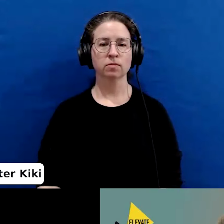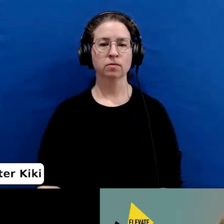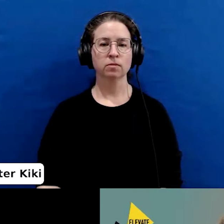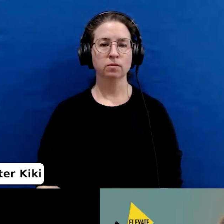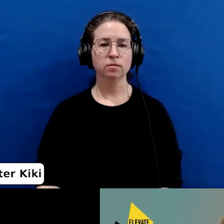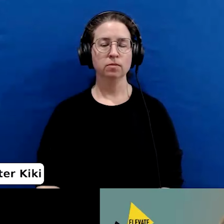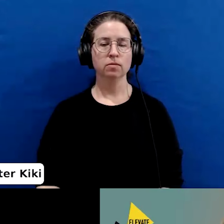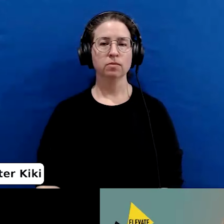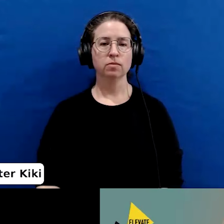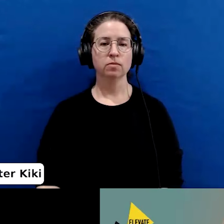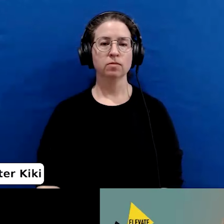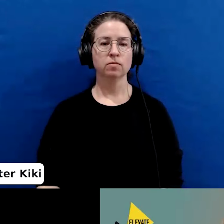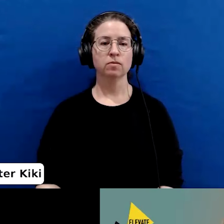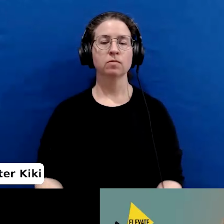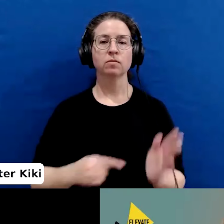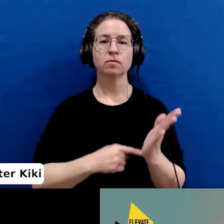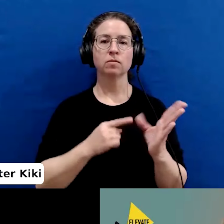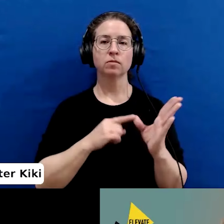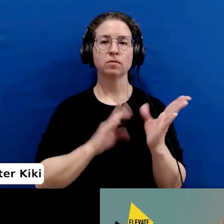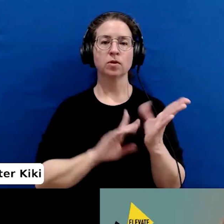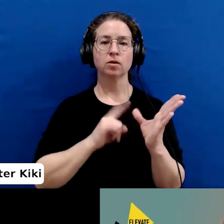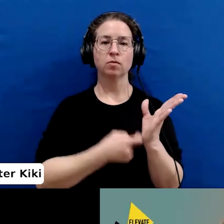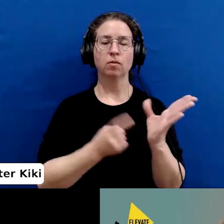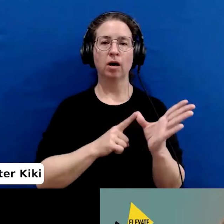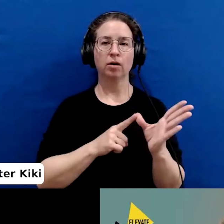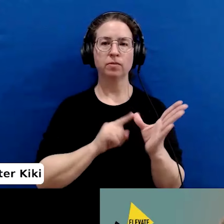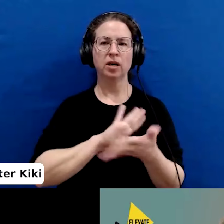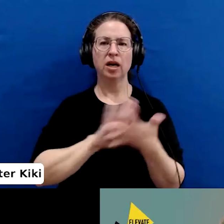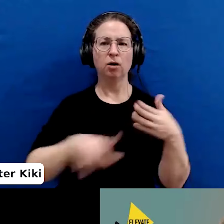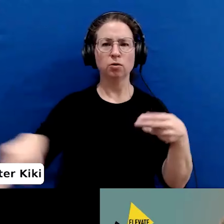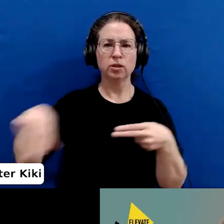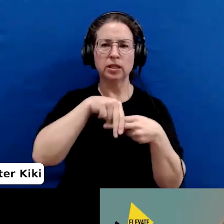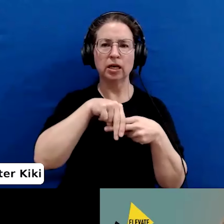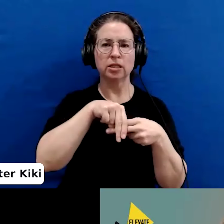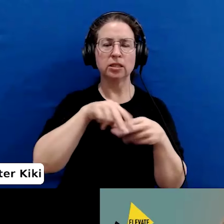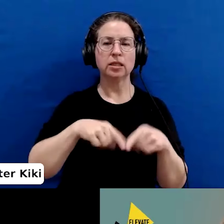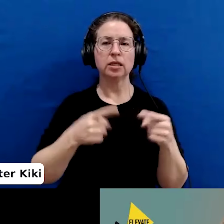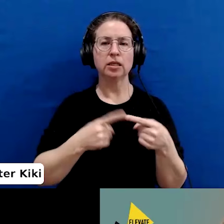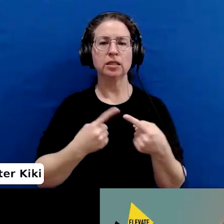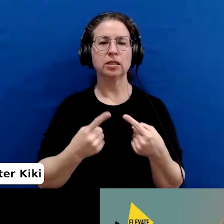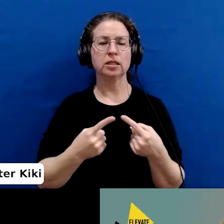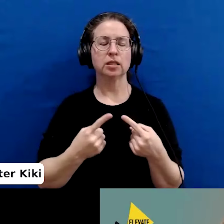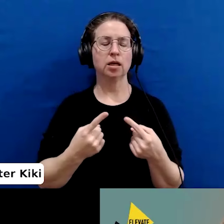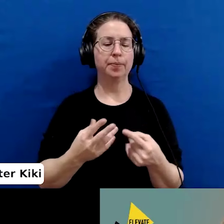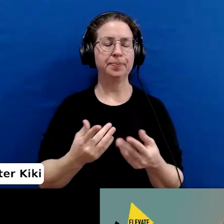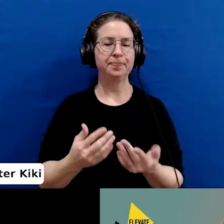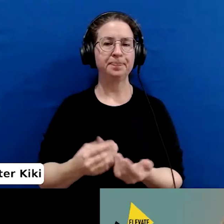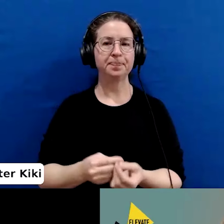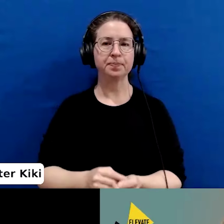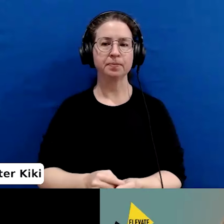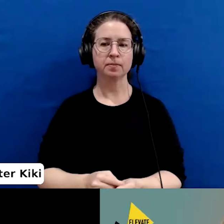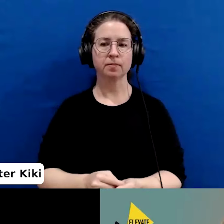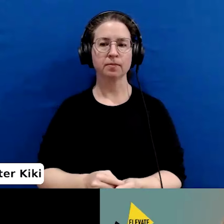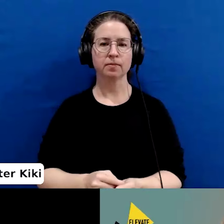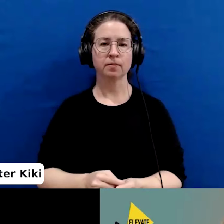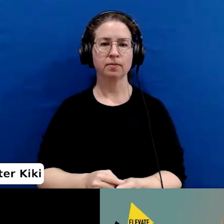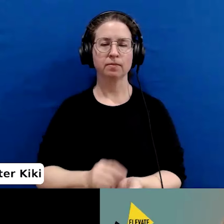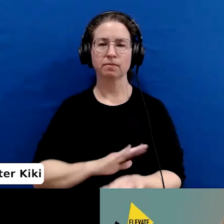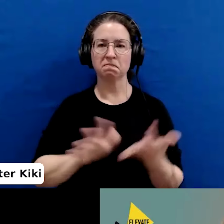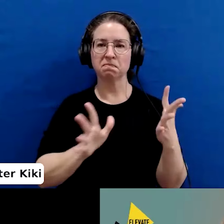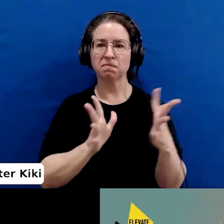There's just another one here about attachments and things like that. Once again, going back to